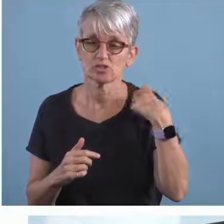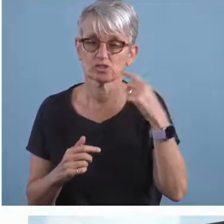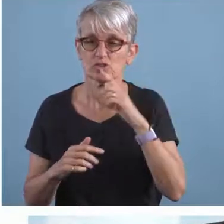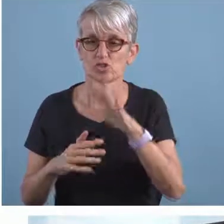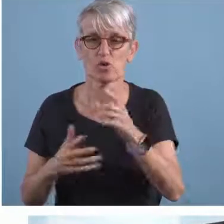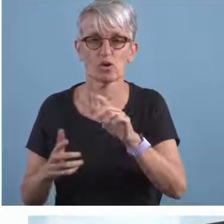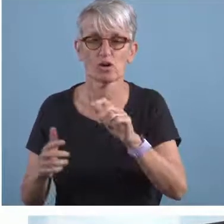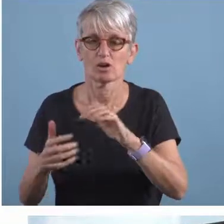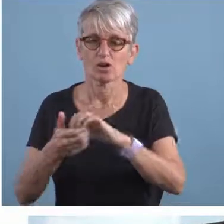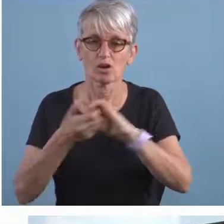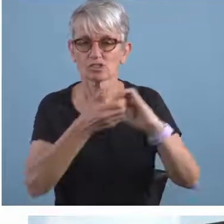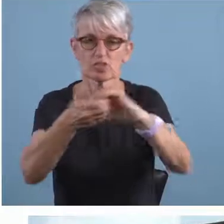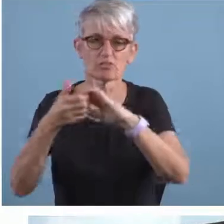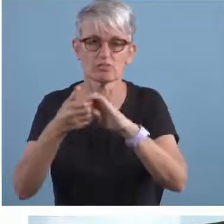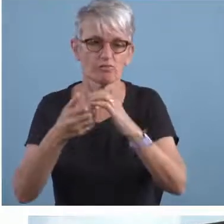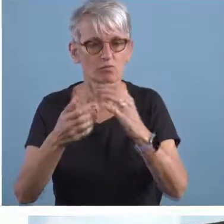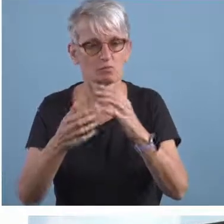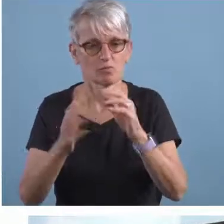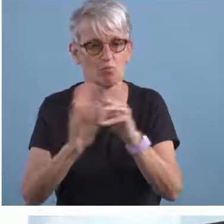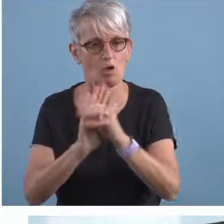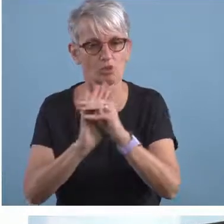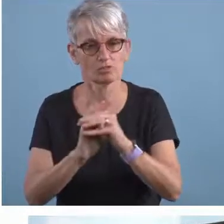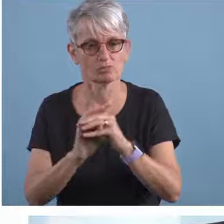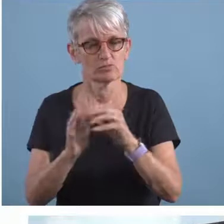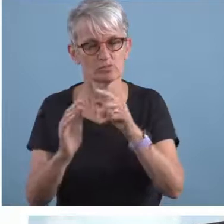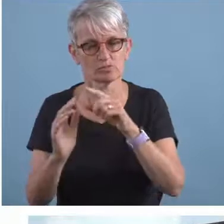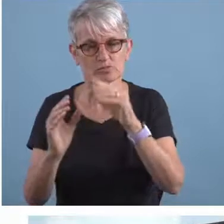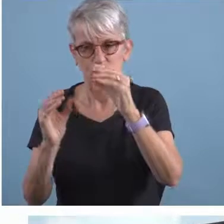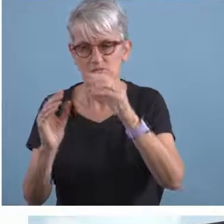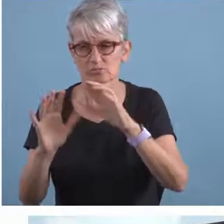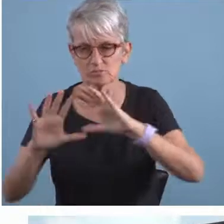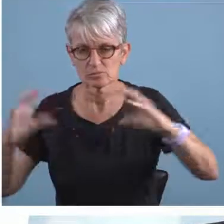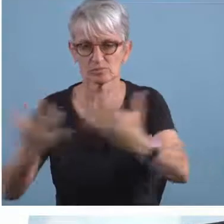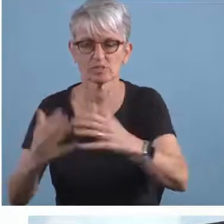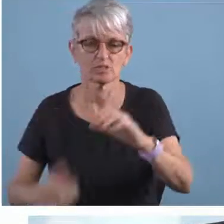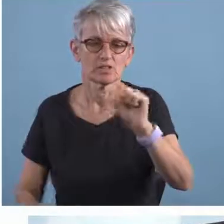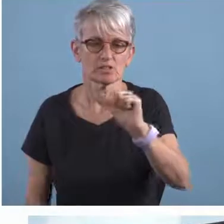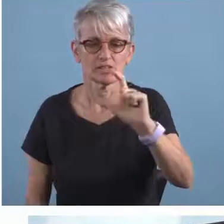model, where your teacher, your SLP, let's say, is